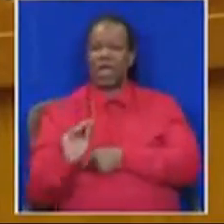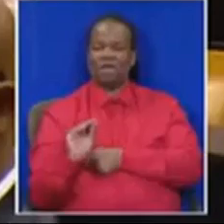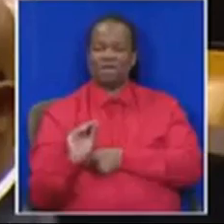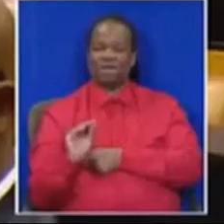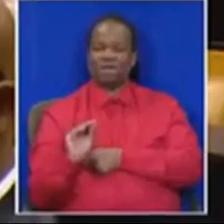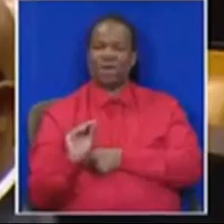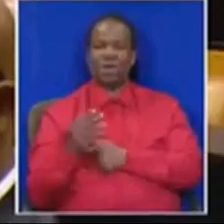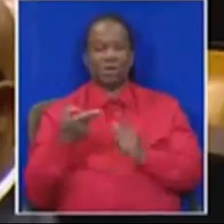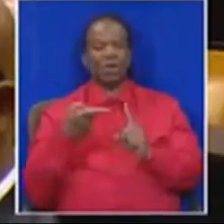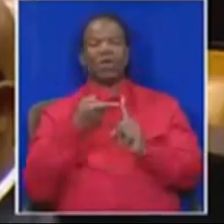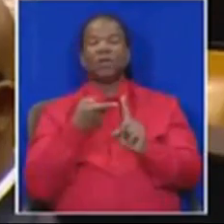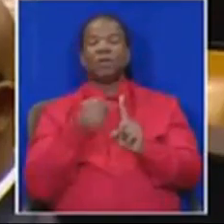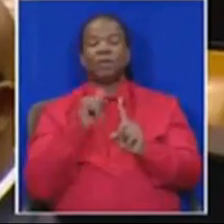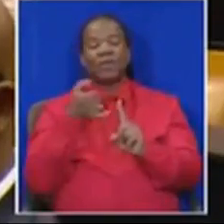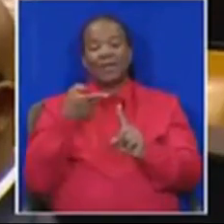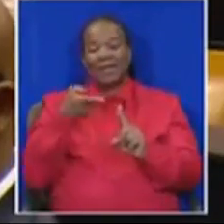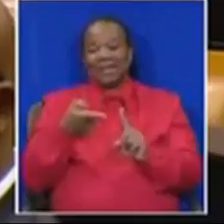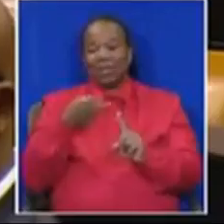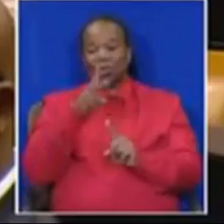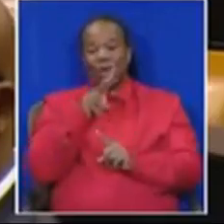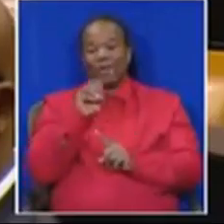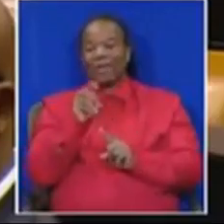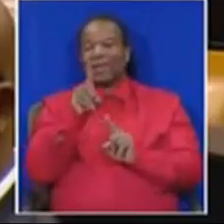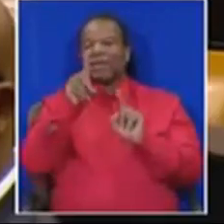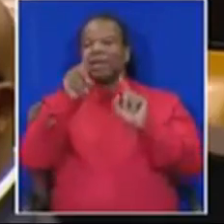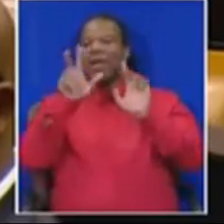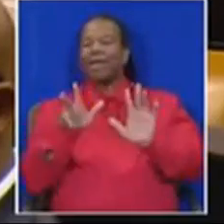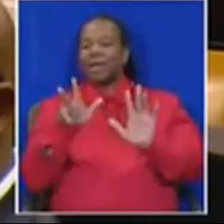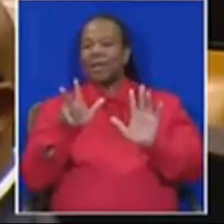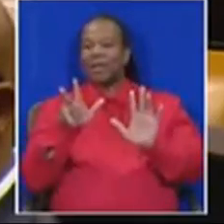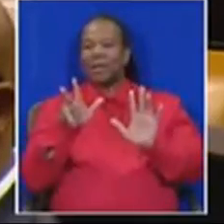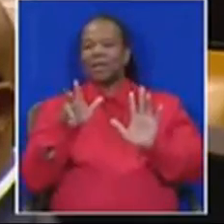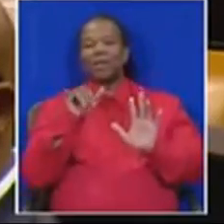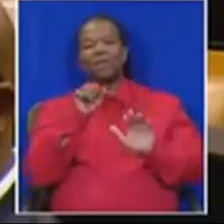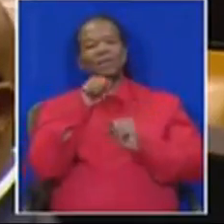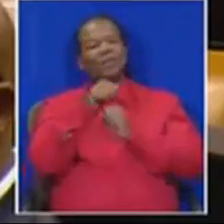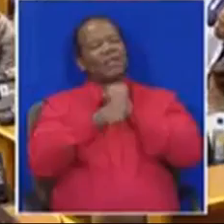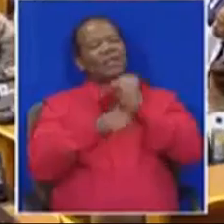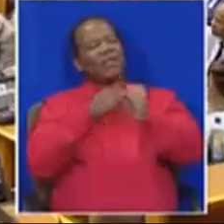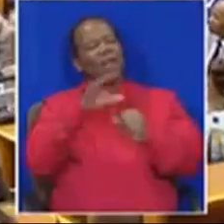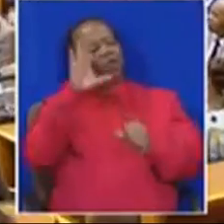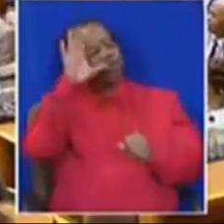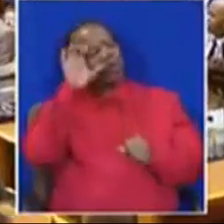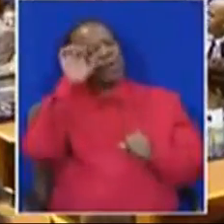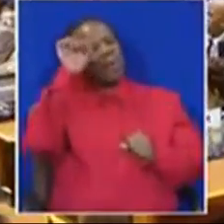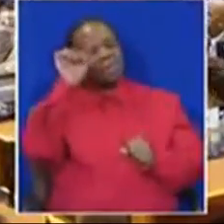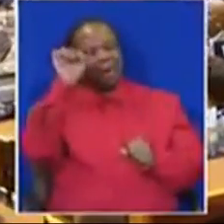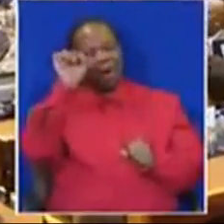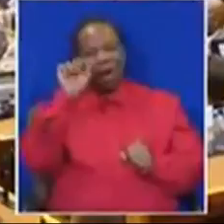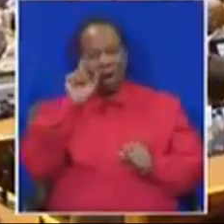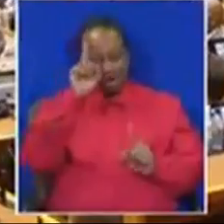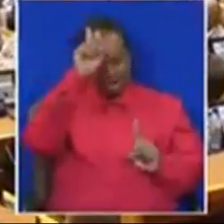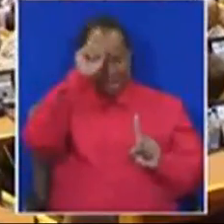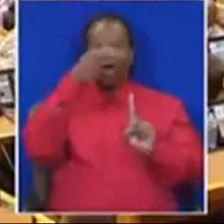dedicated this year, 2018, to his memory, and we will devote